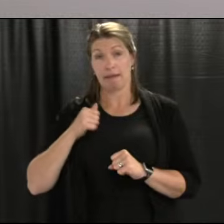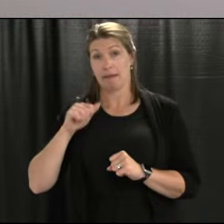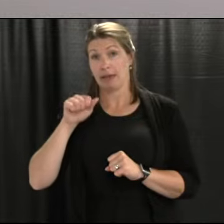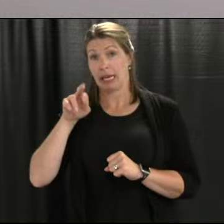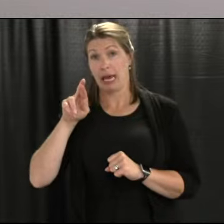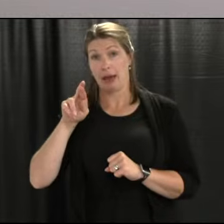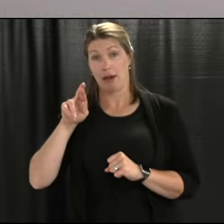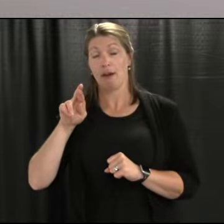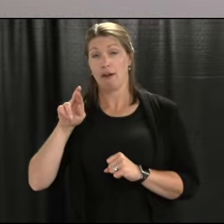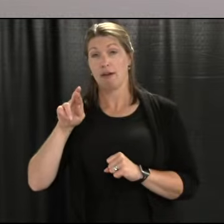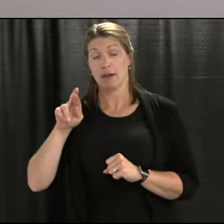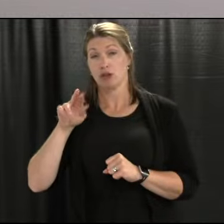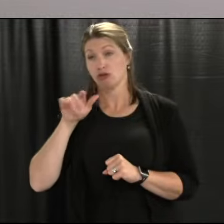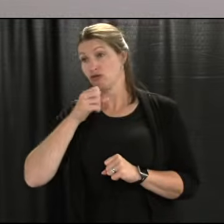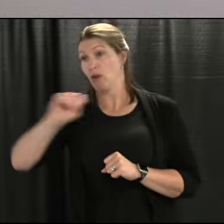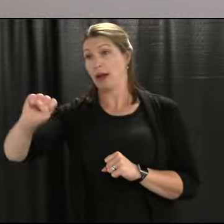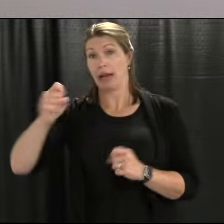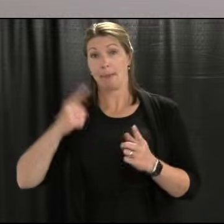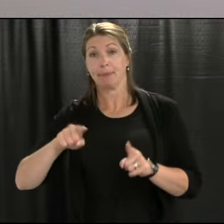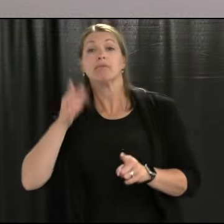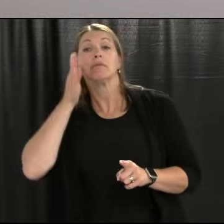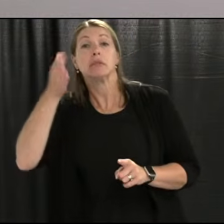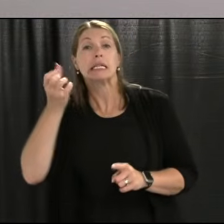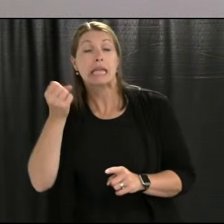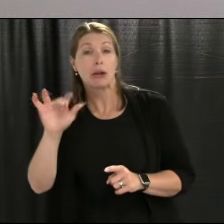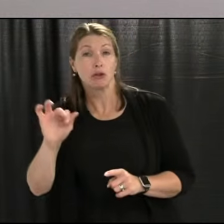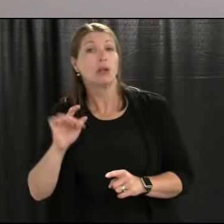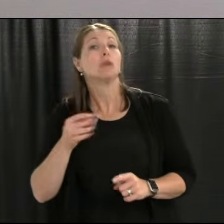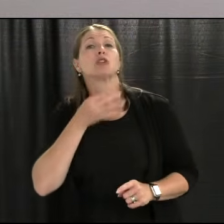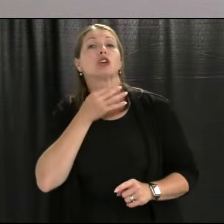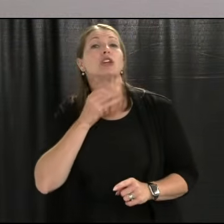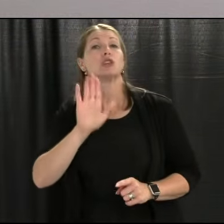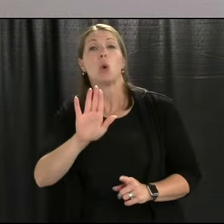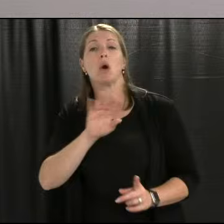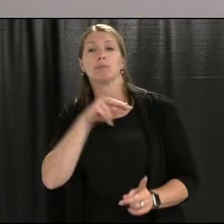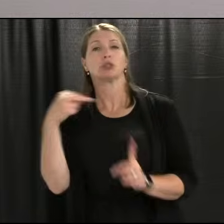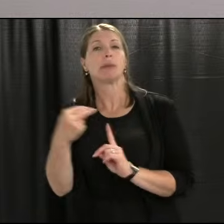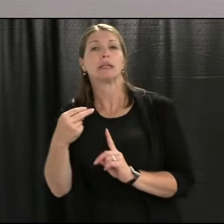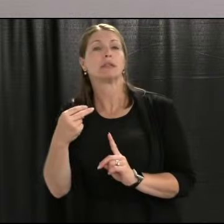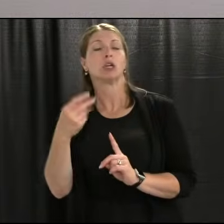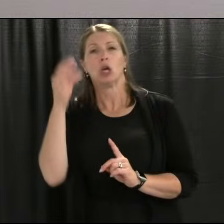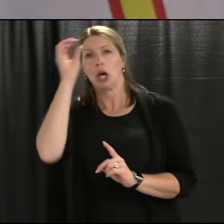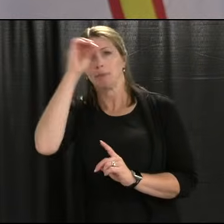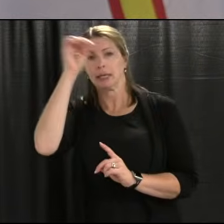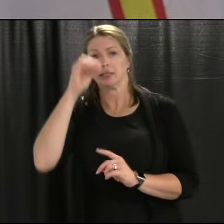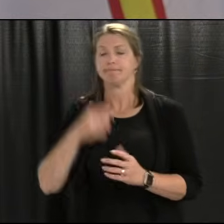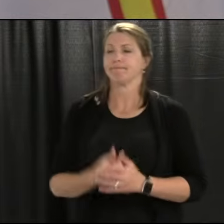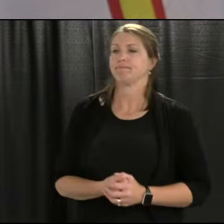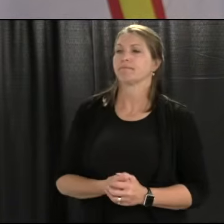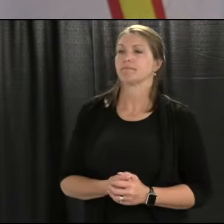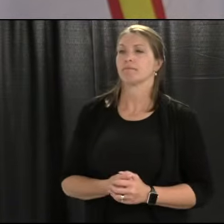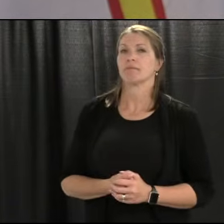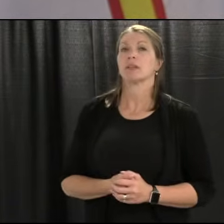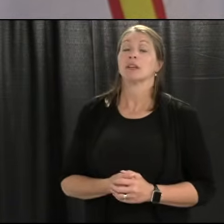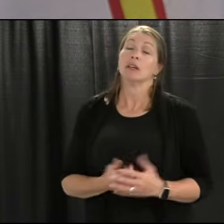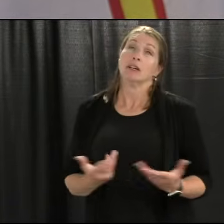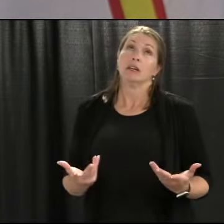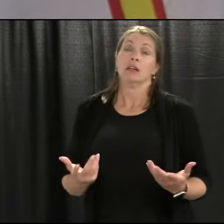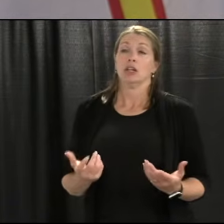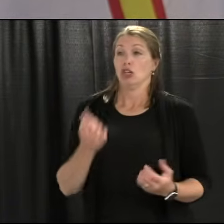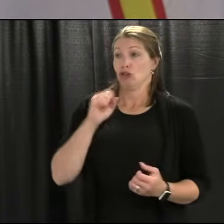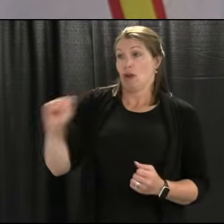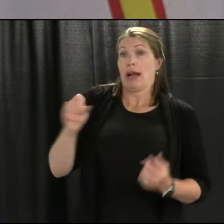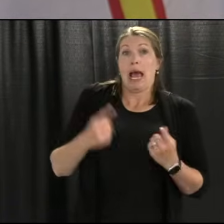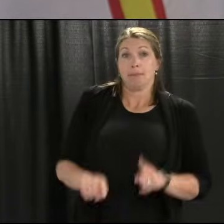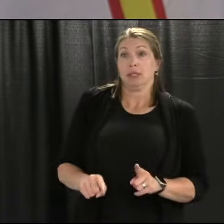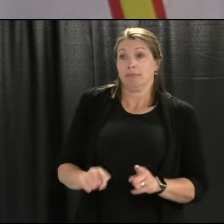your table and you're looking at ways to address that as well? Yeah, the strike could happen, of course, and that'll create some logistical